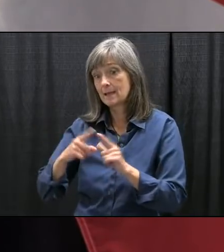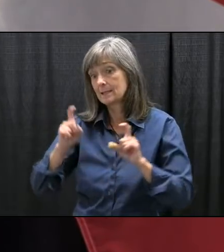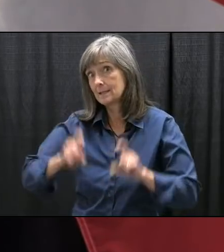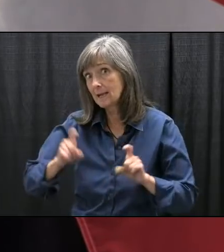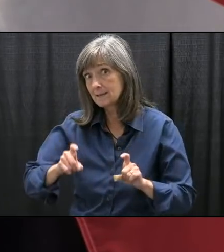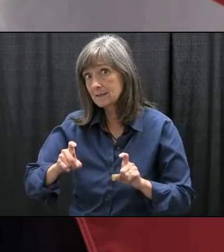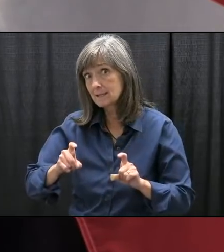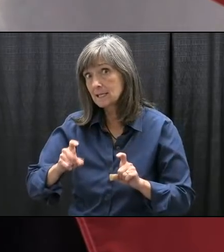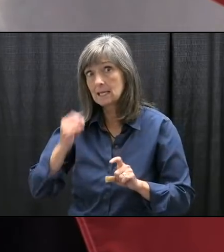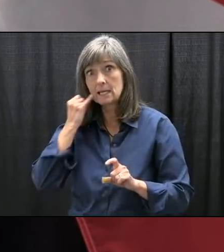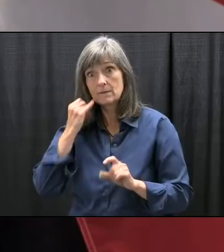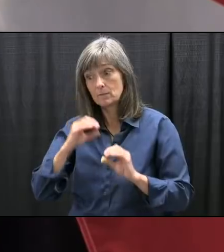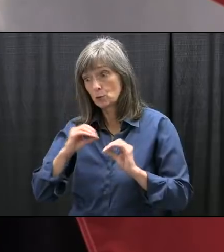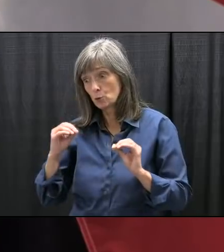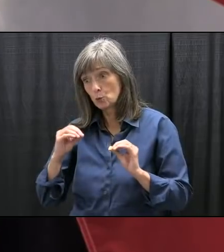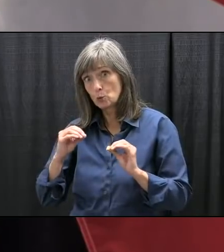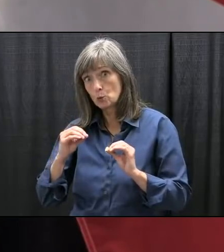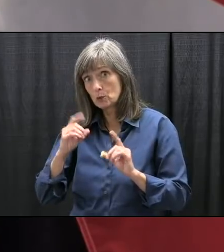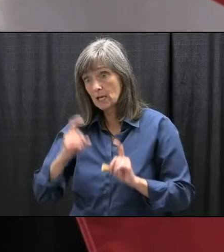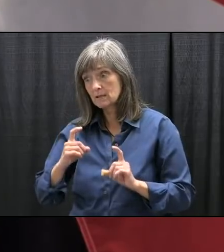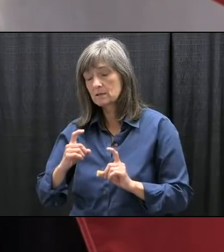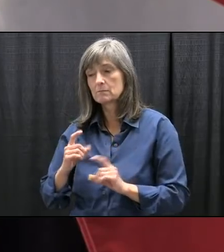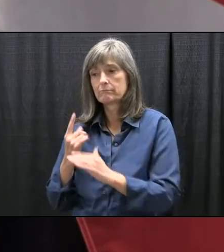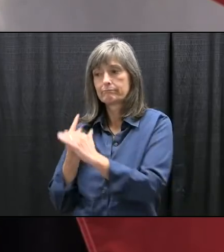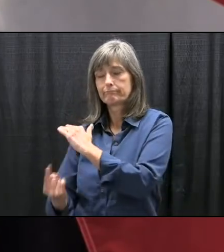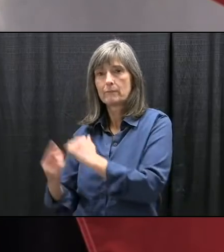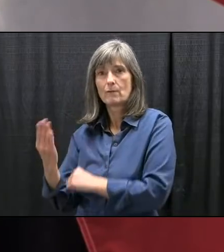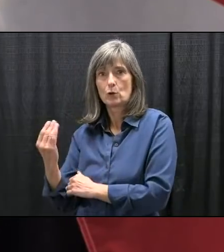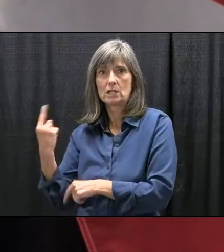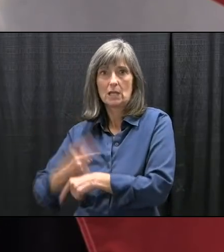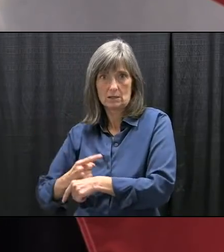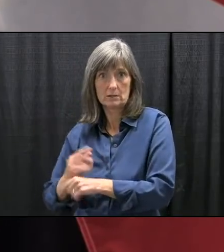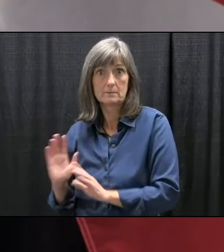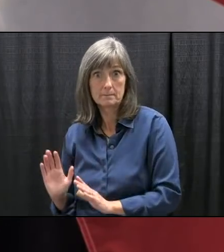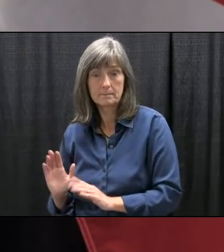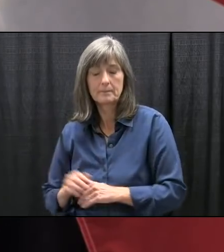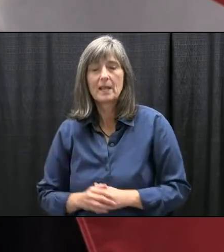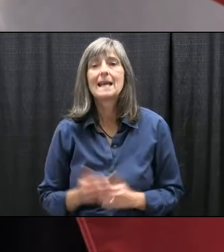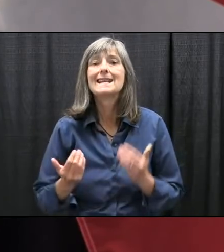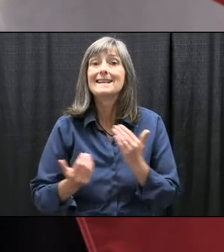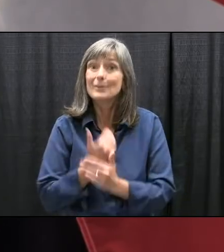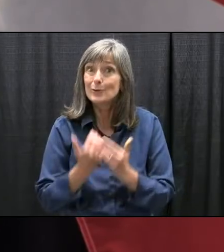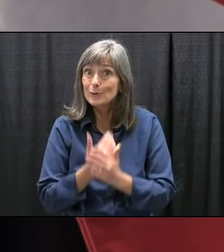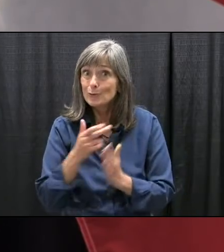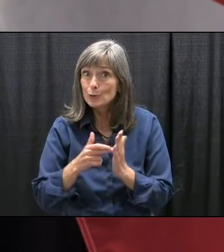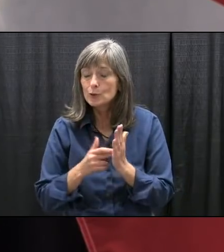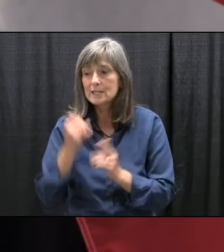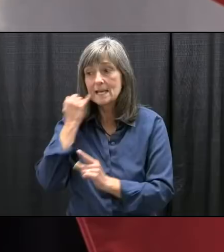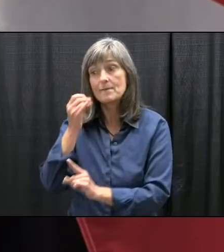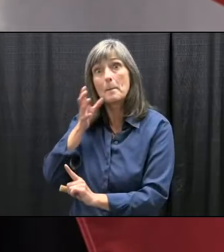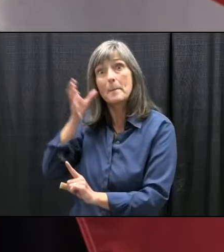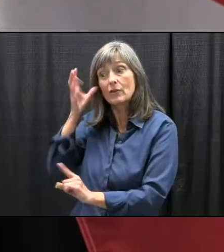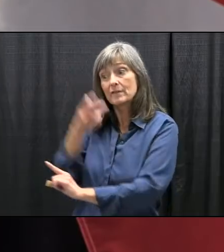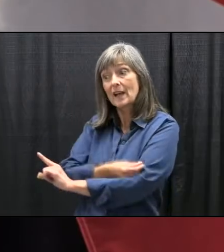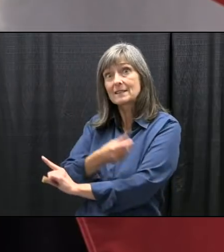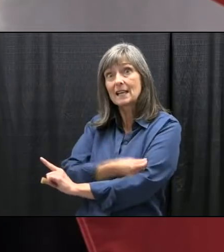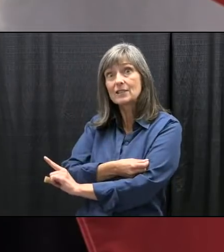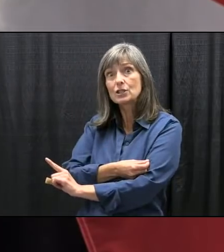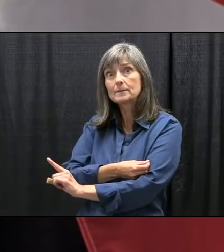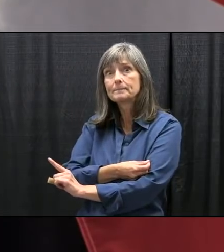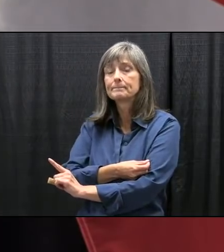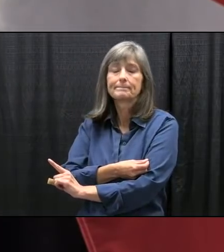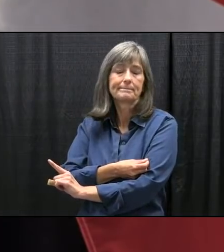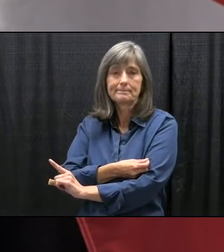days. So the changes that we've made is that now even if the parents are vaccinated, we do